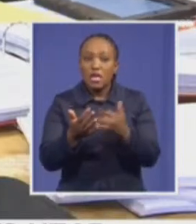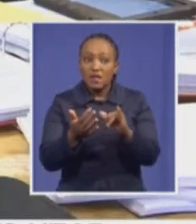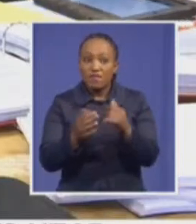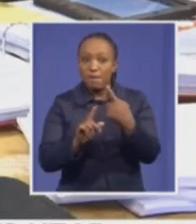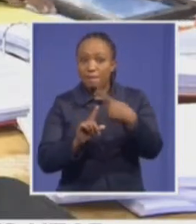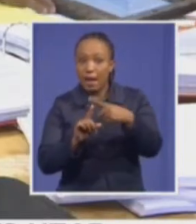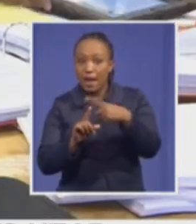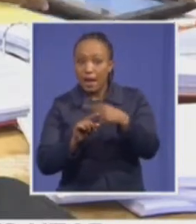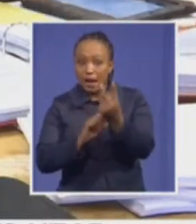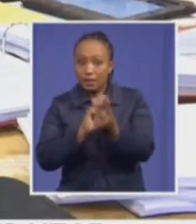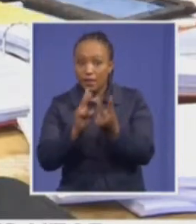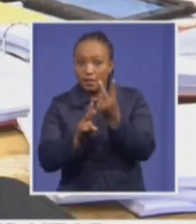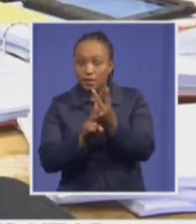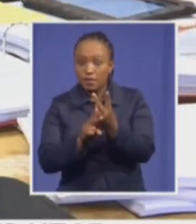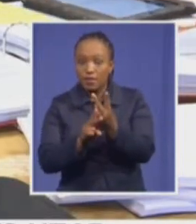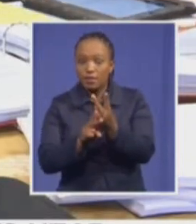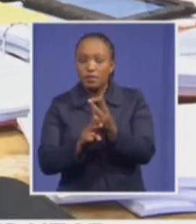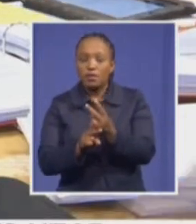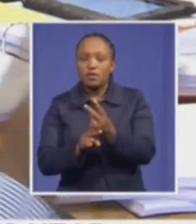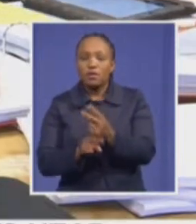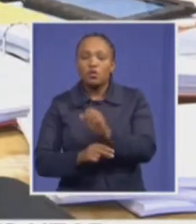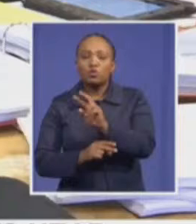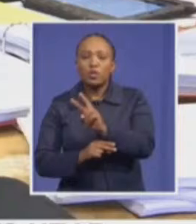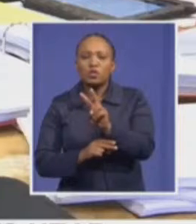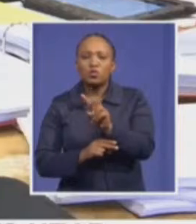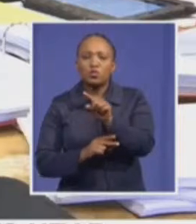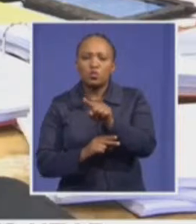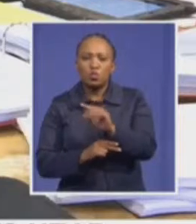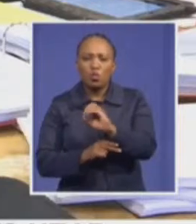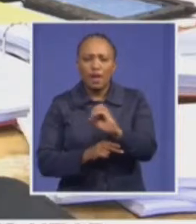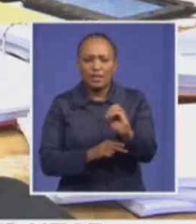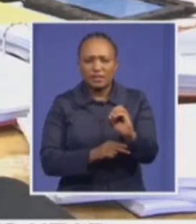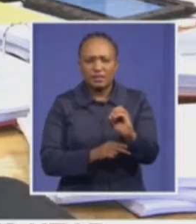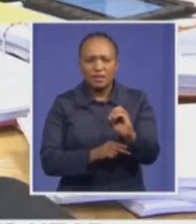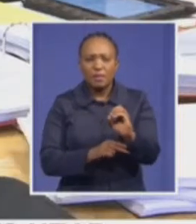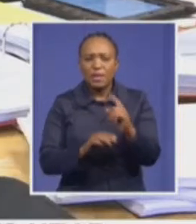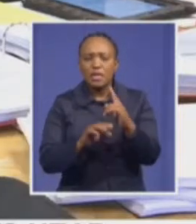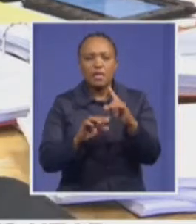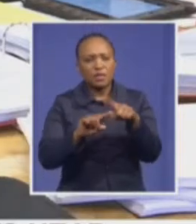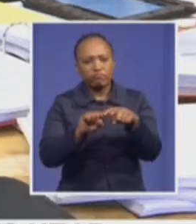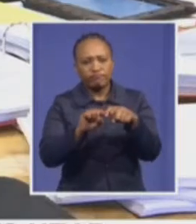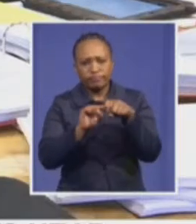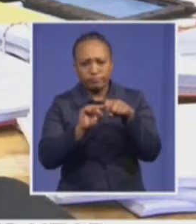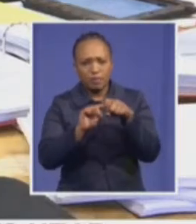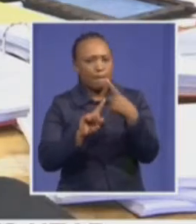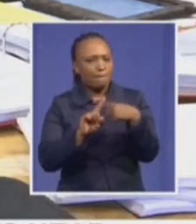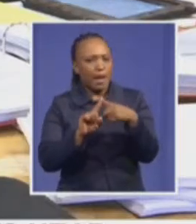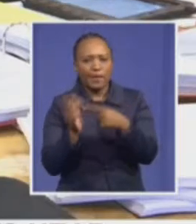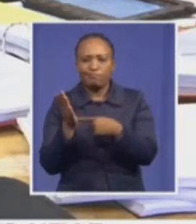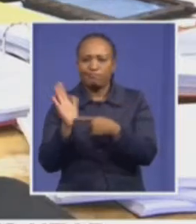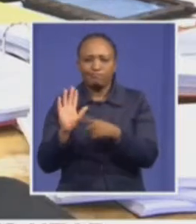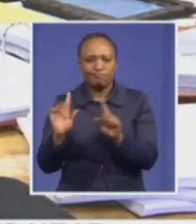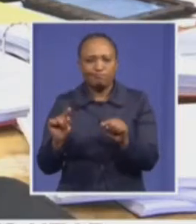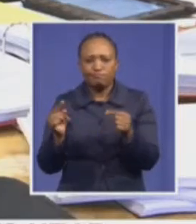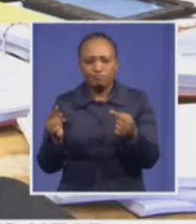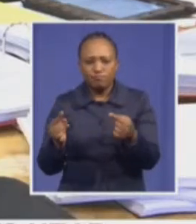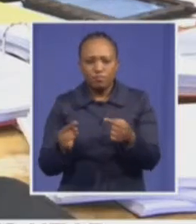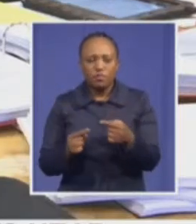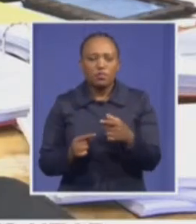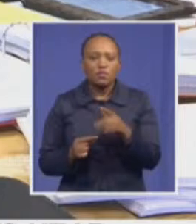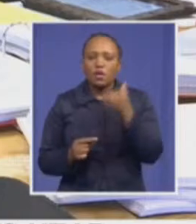130 minutes is also not played. So I then get off the call. I try to